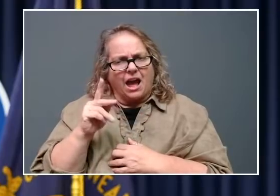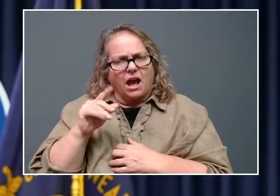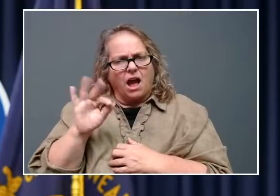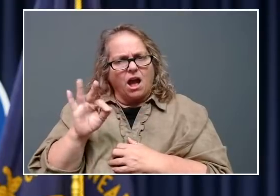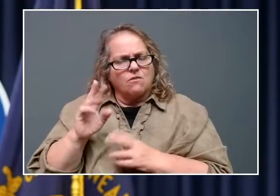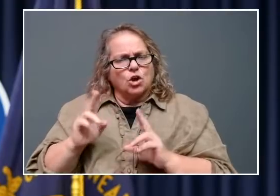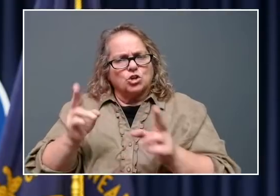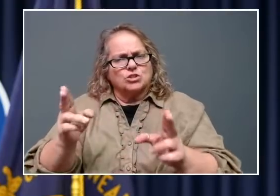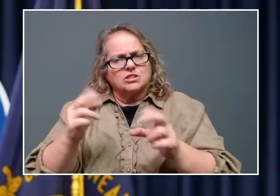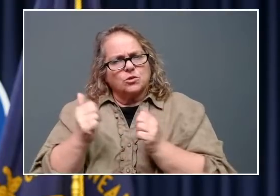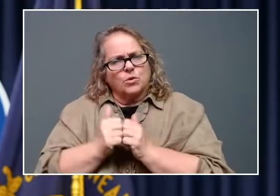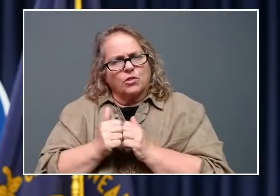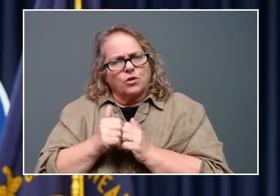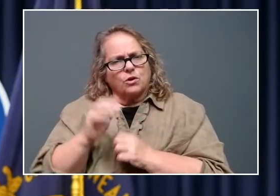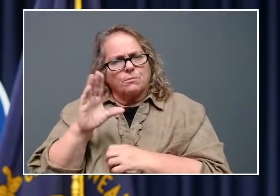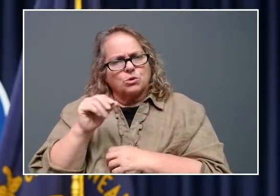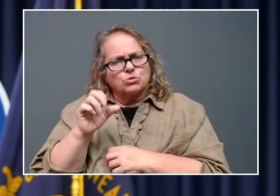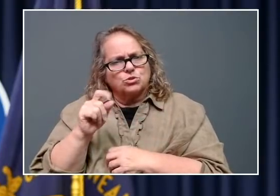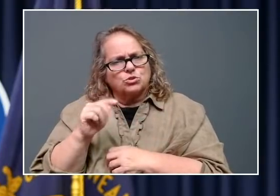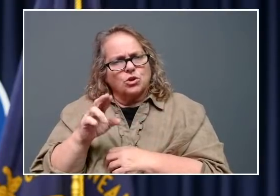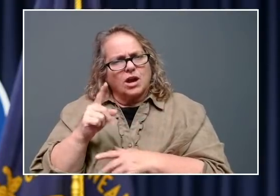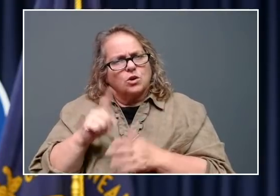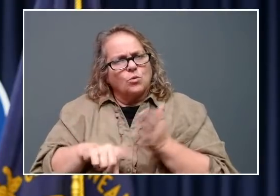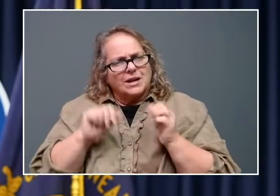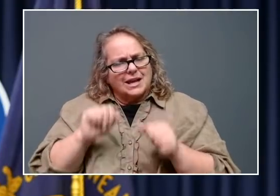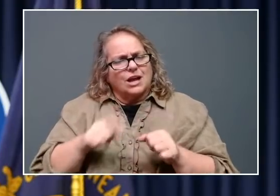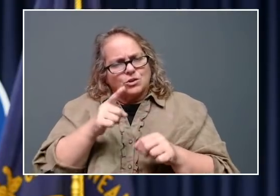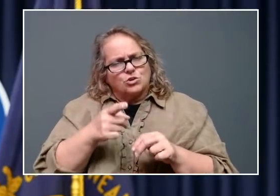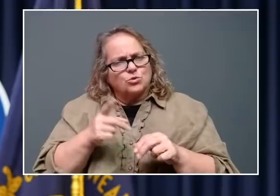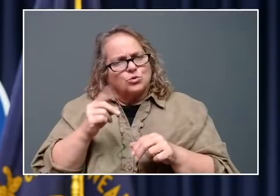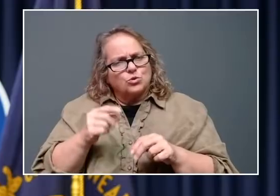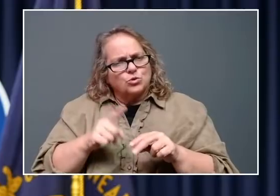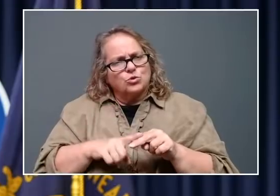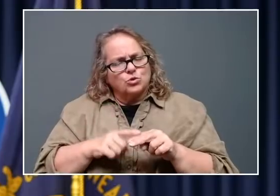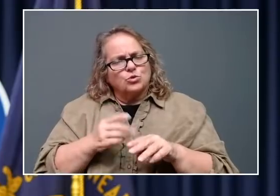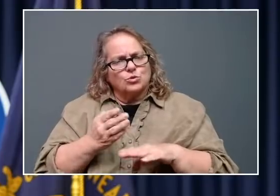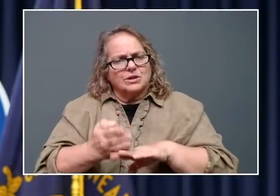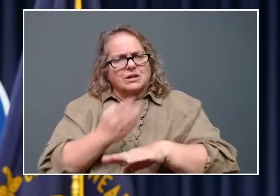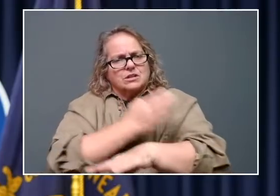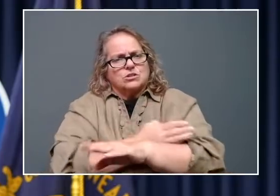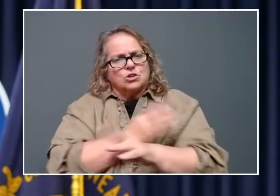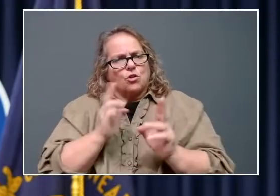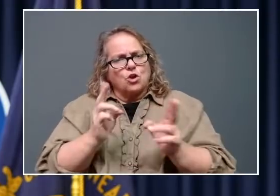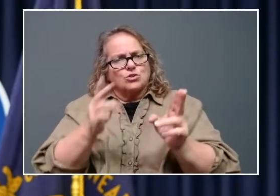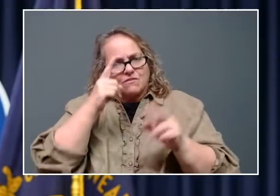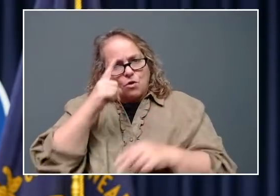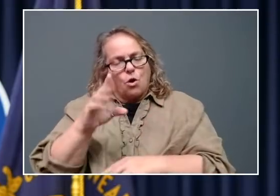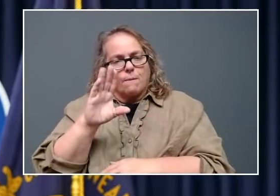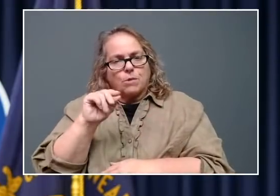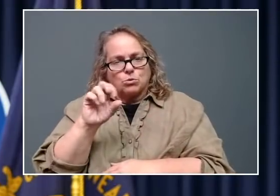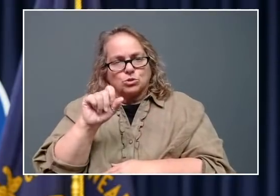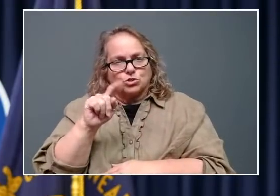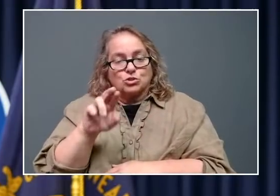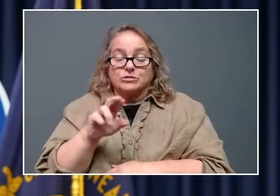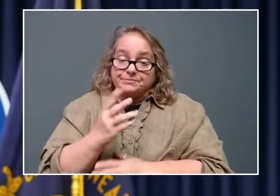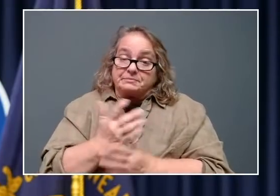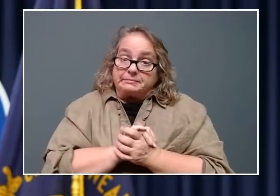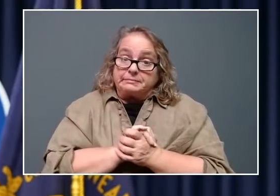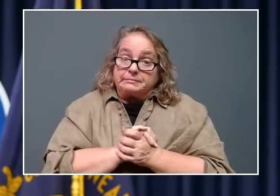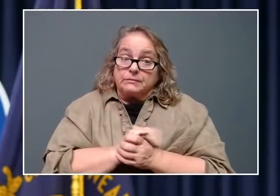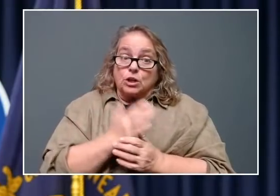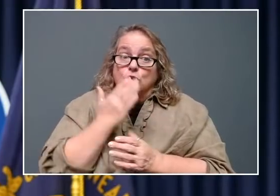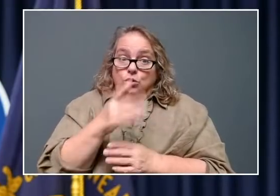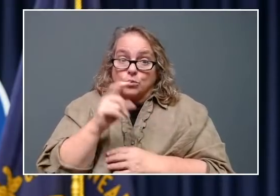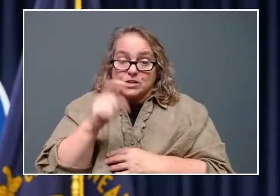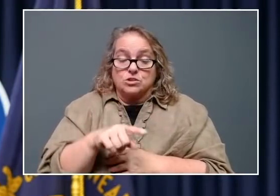you do to increase the urgency for that? It's a good question. So I think we can say the urgency